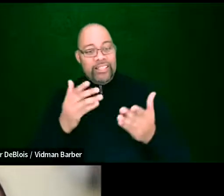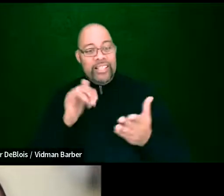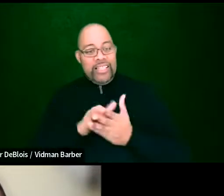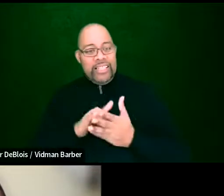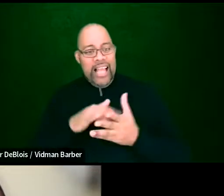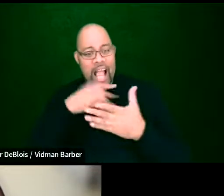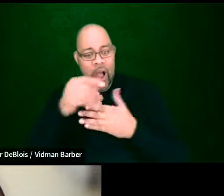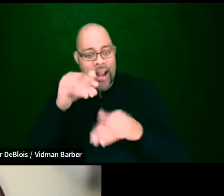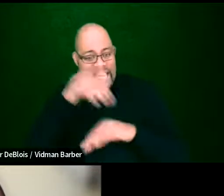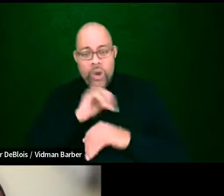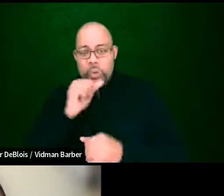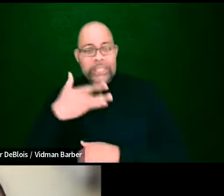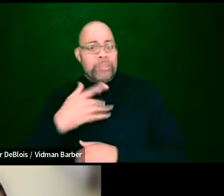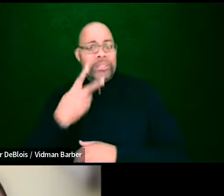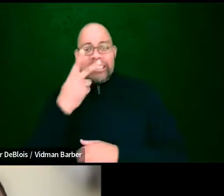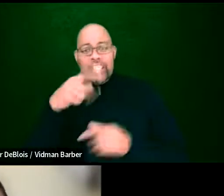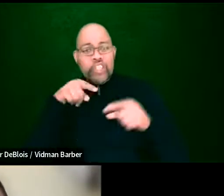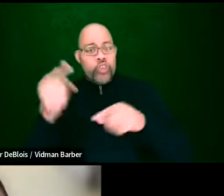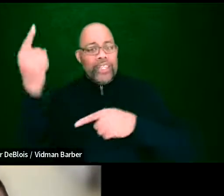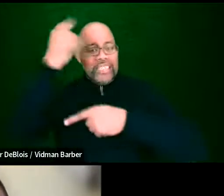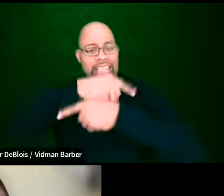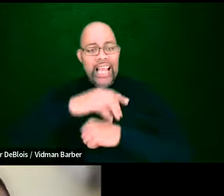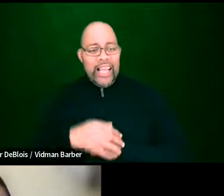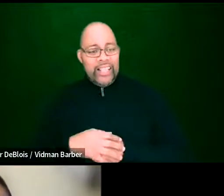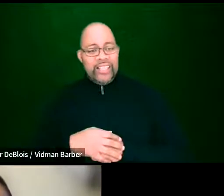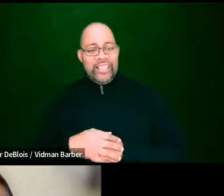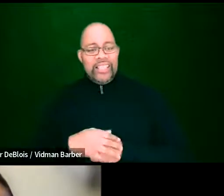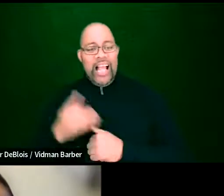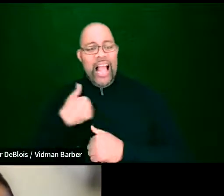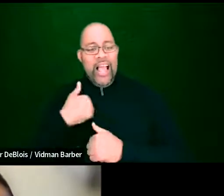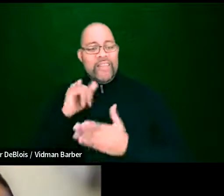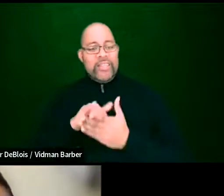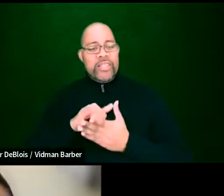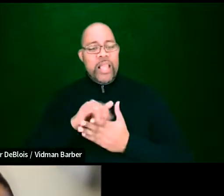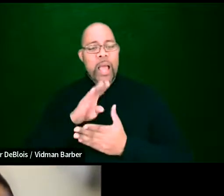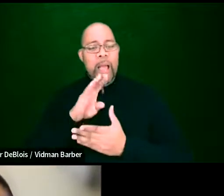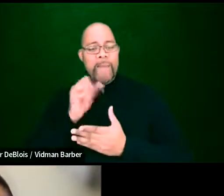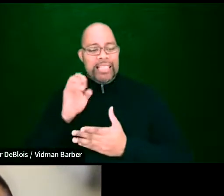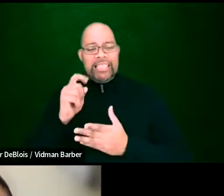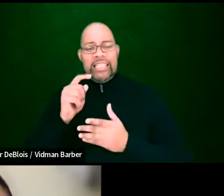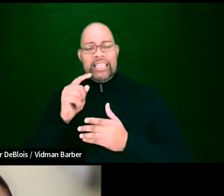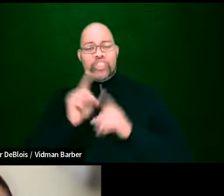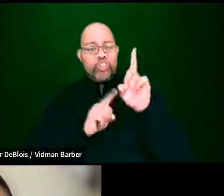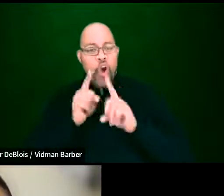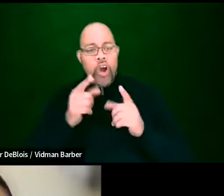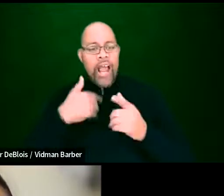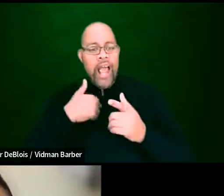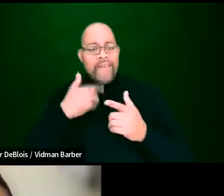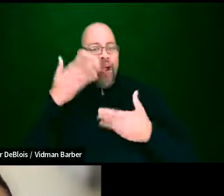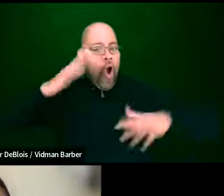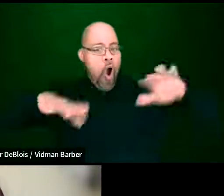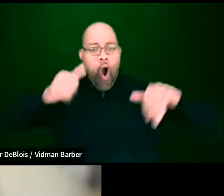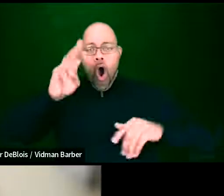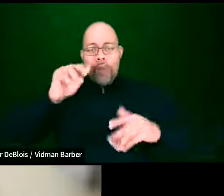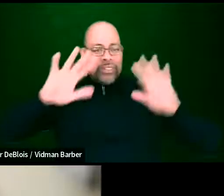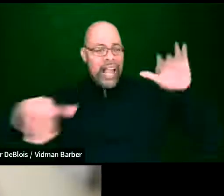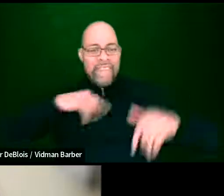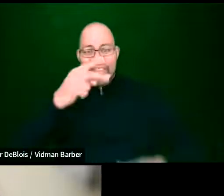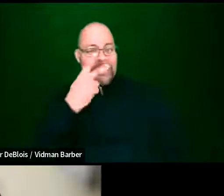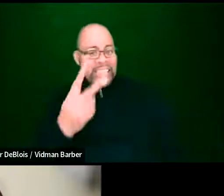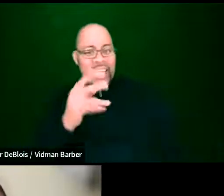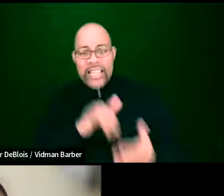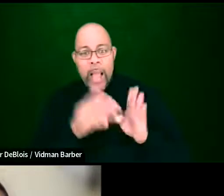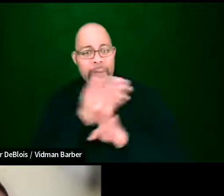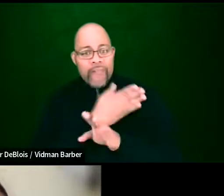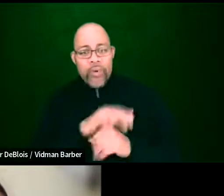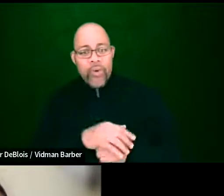out at night that you don't typically see during the day. We have these basket sea stars where they have arms everywhere. Like, I've never seen this